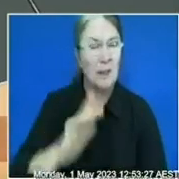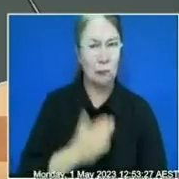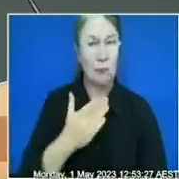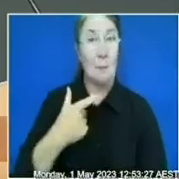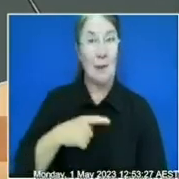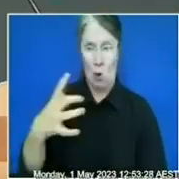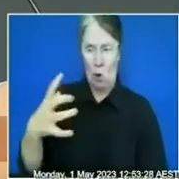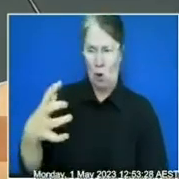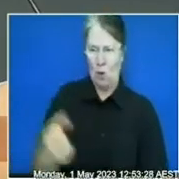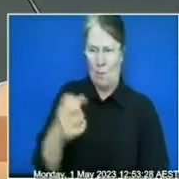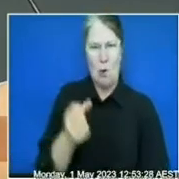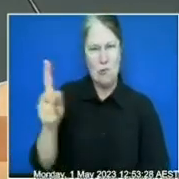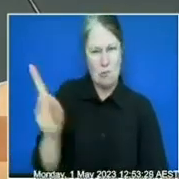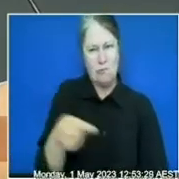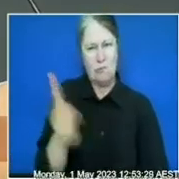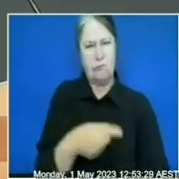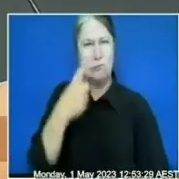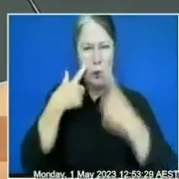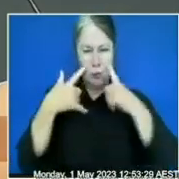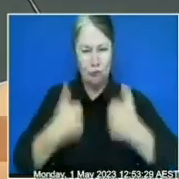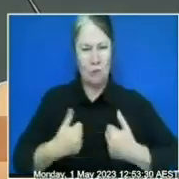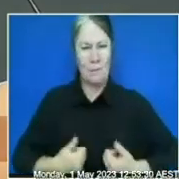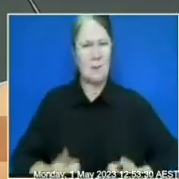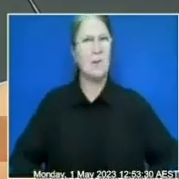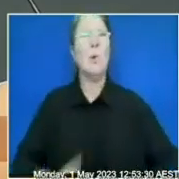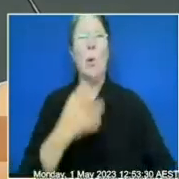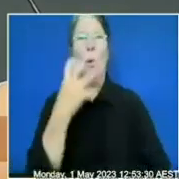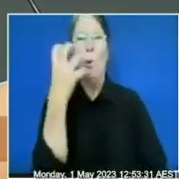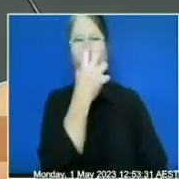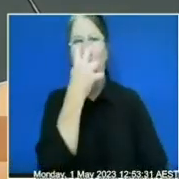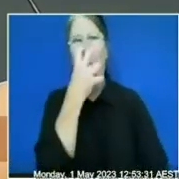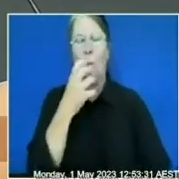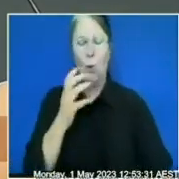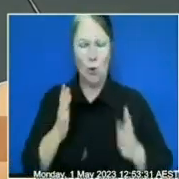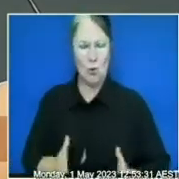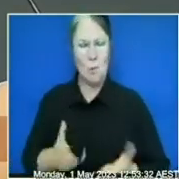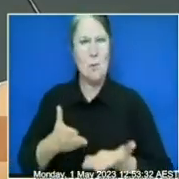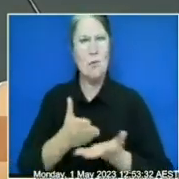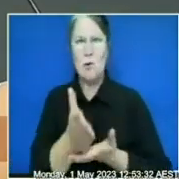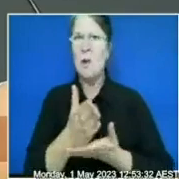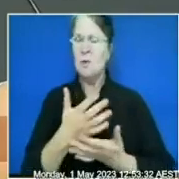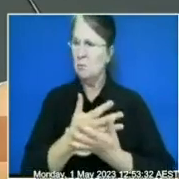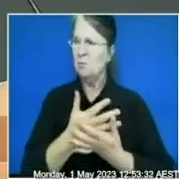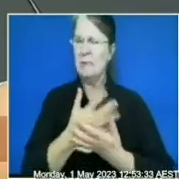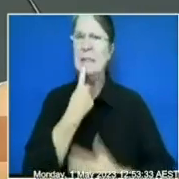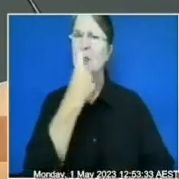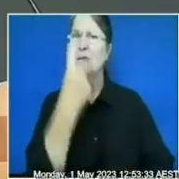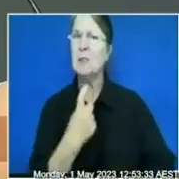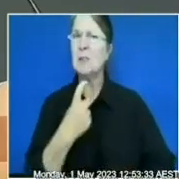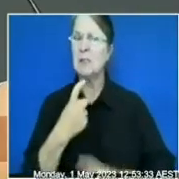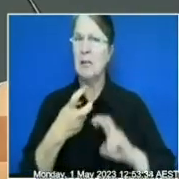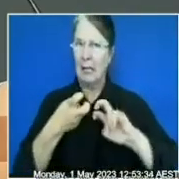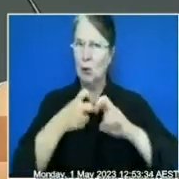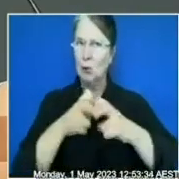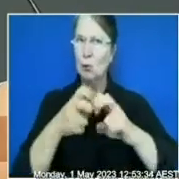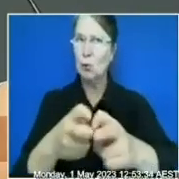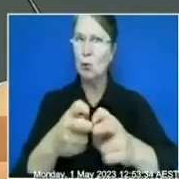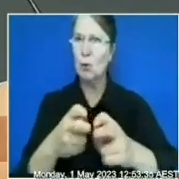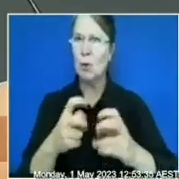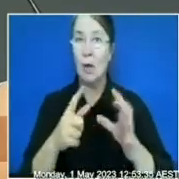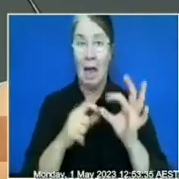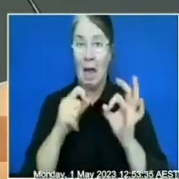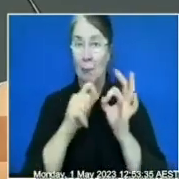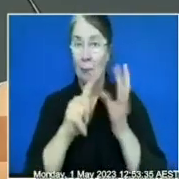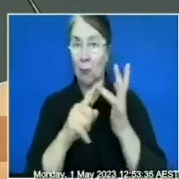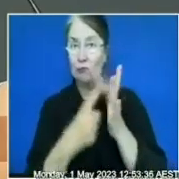Aboriginal people experience to a much greater extent, consistent with their overrepresentation in the system generally. So, yeah, I would